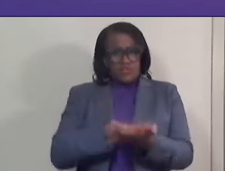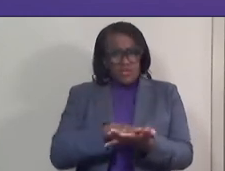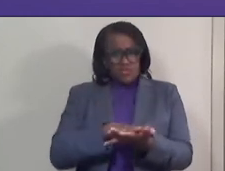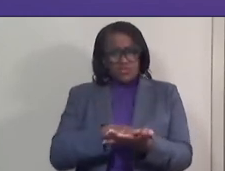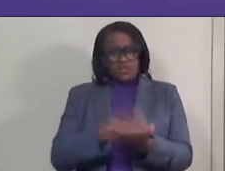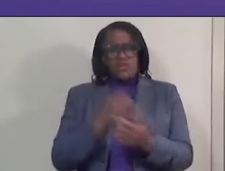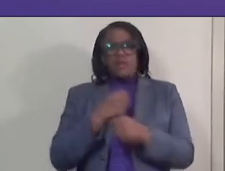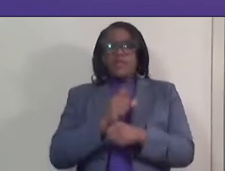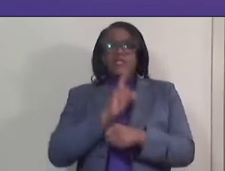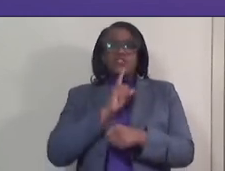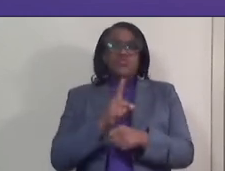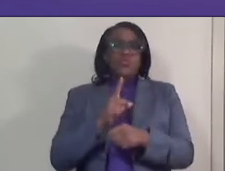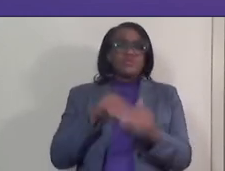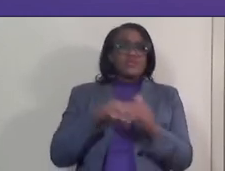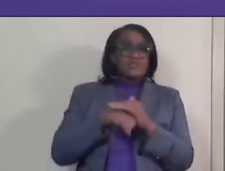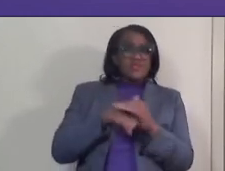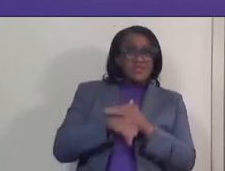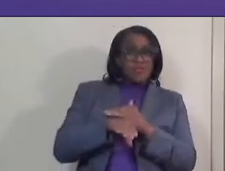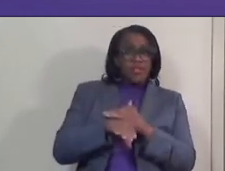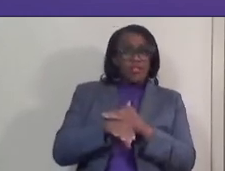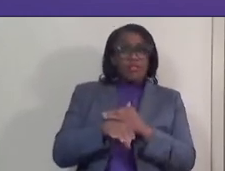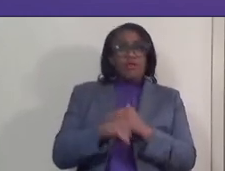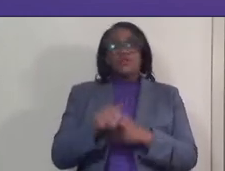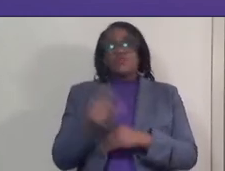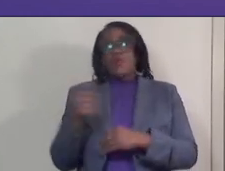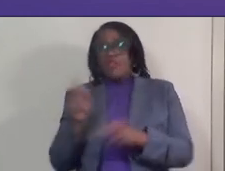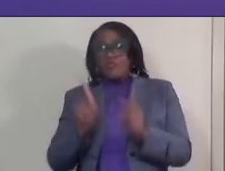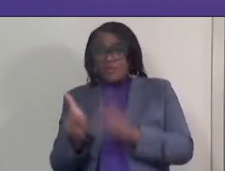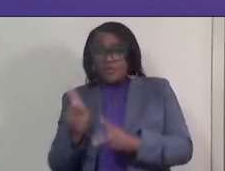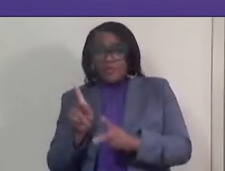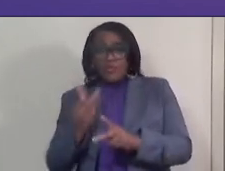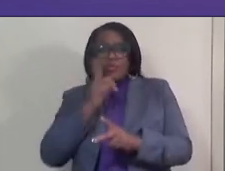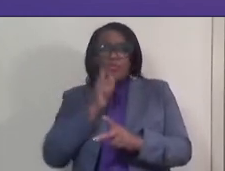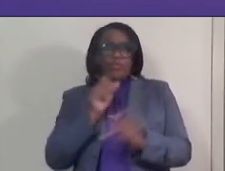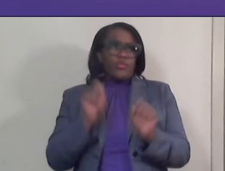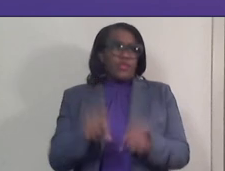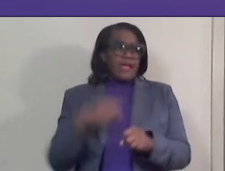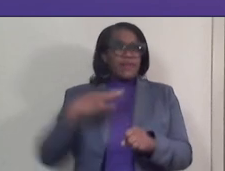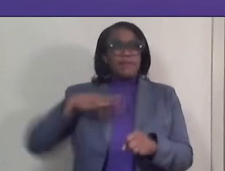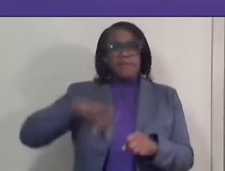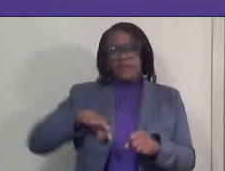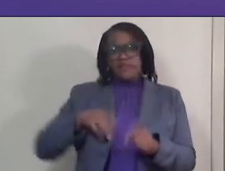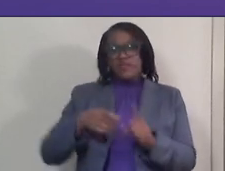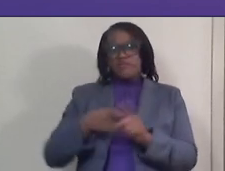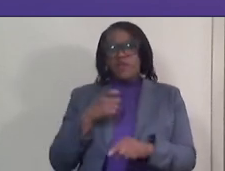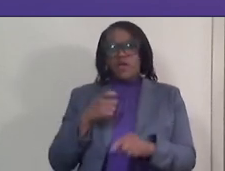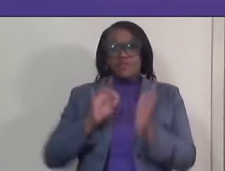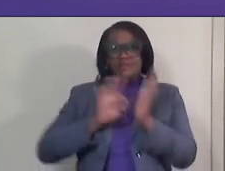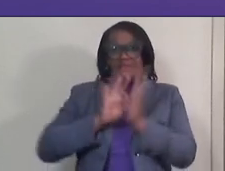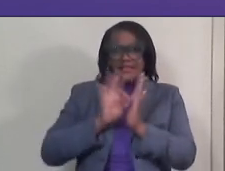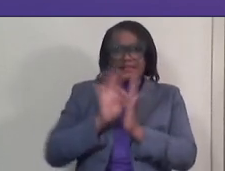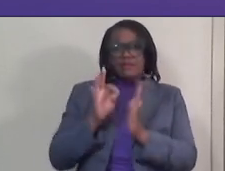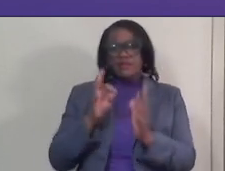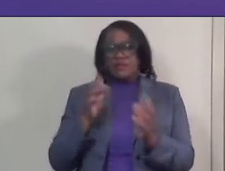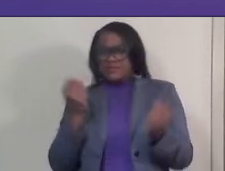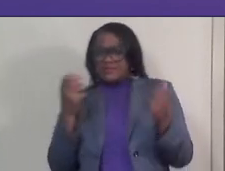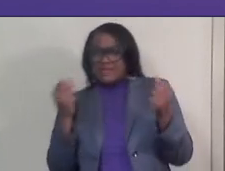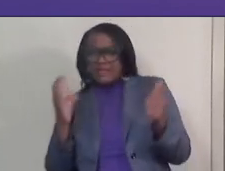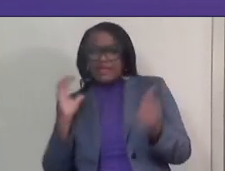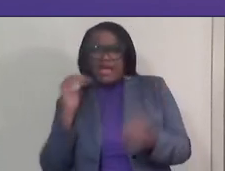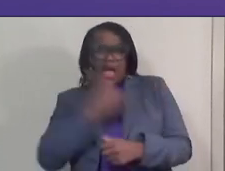it's accessible to other individuals who can benefit from the telling or retelling of our